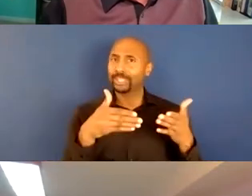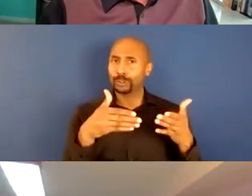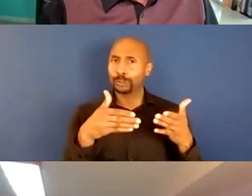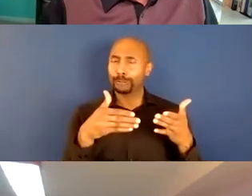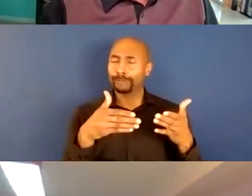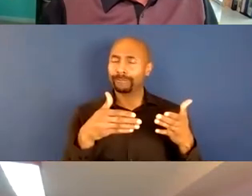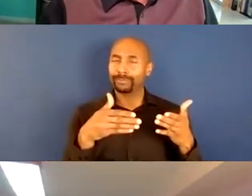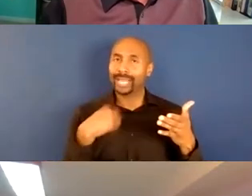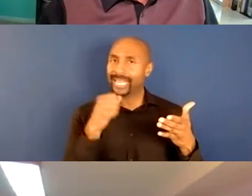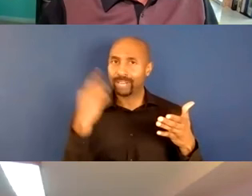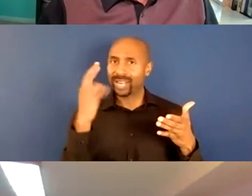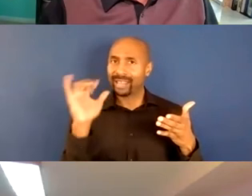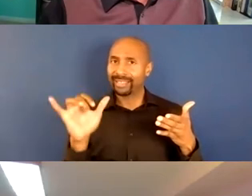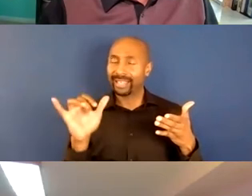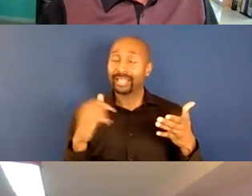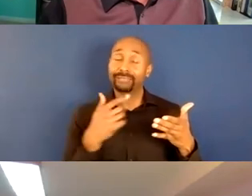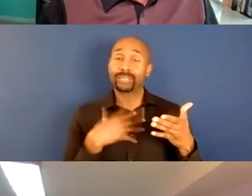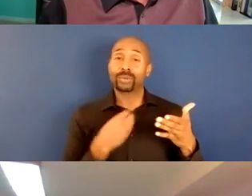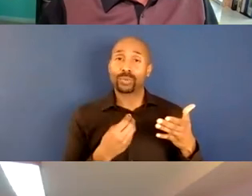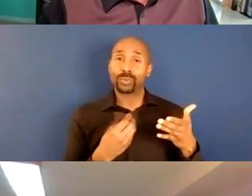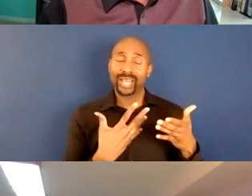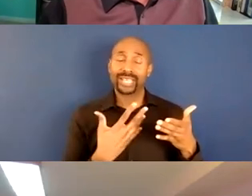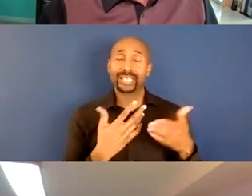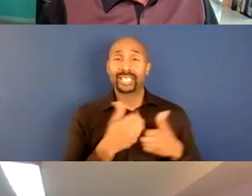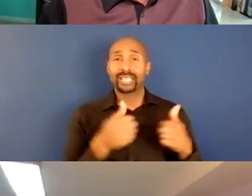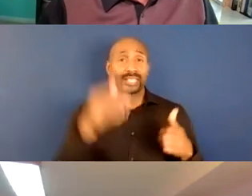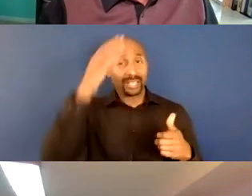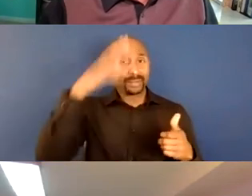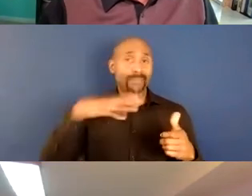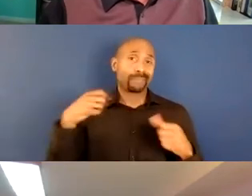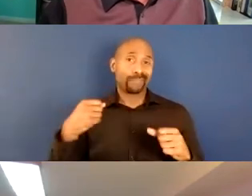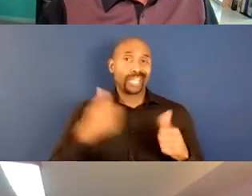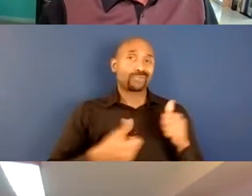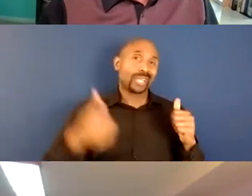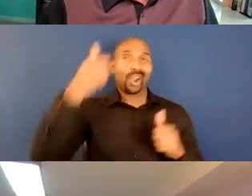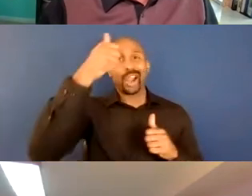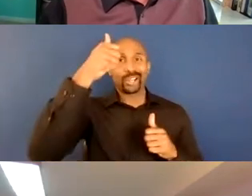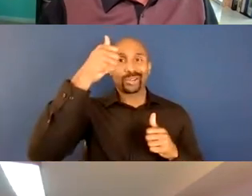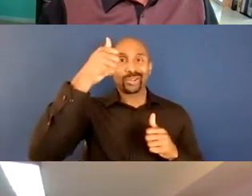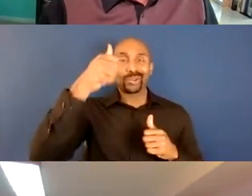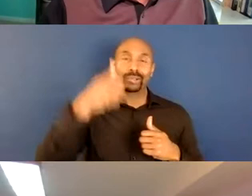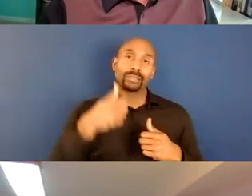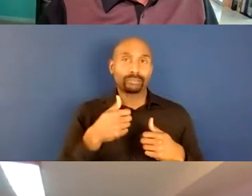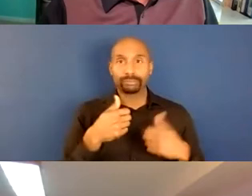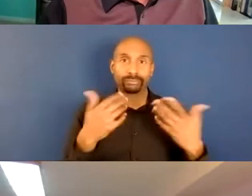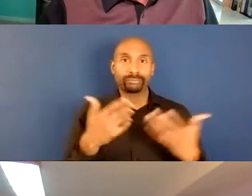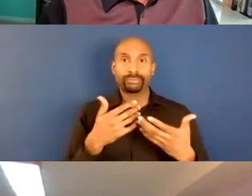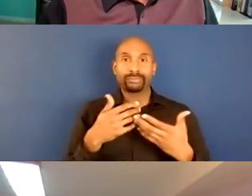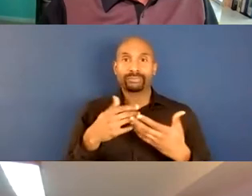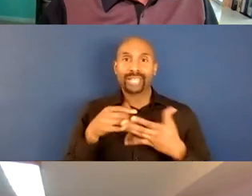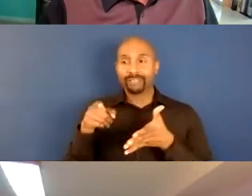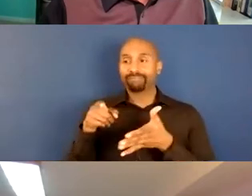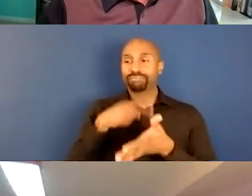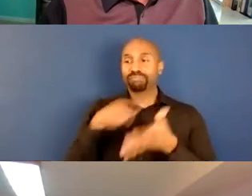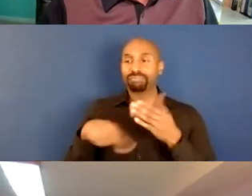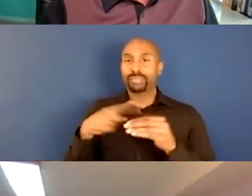white patriarchal referendum on the other, again, assuming my commitment